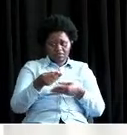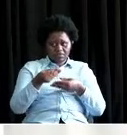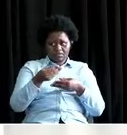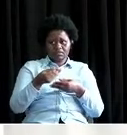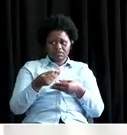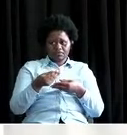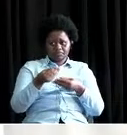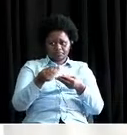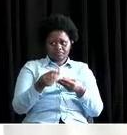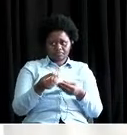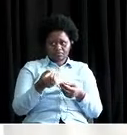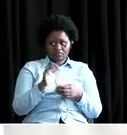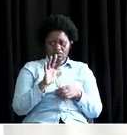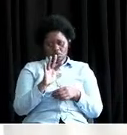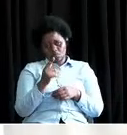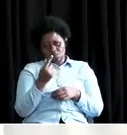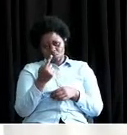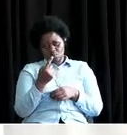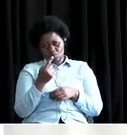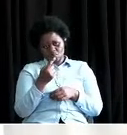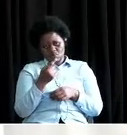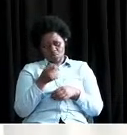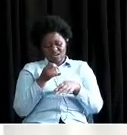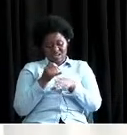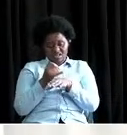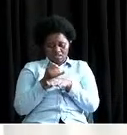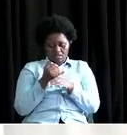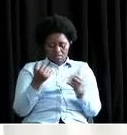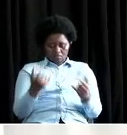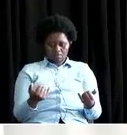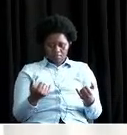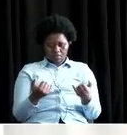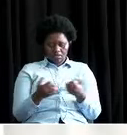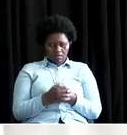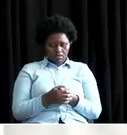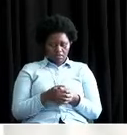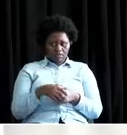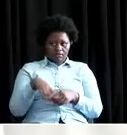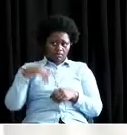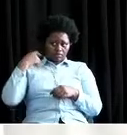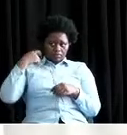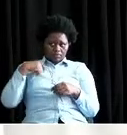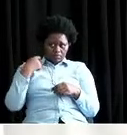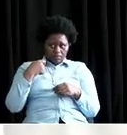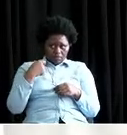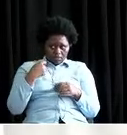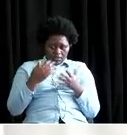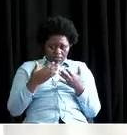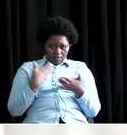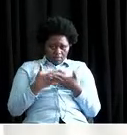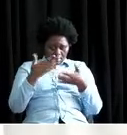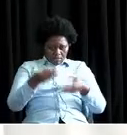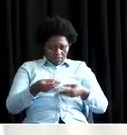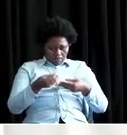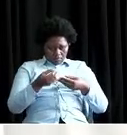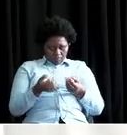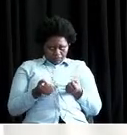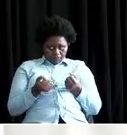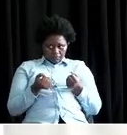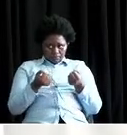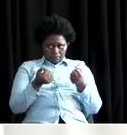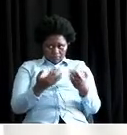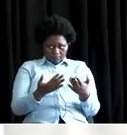them at about 1 earlier today. So Speaker may provide